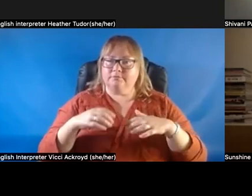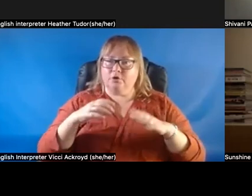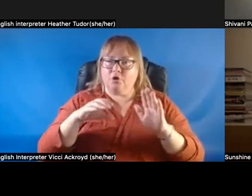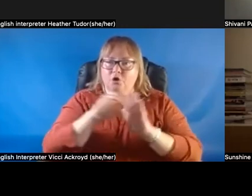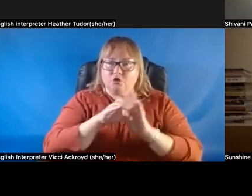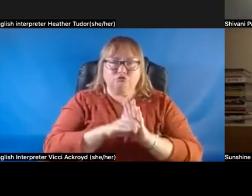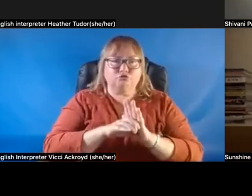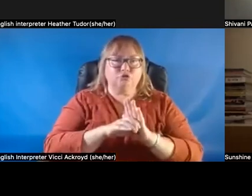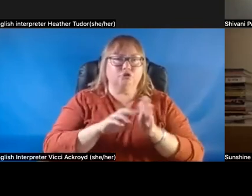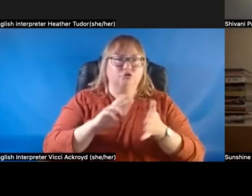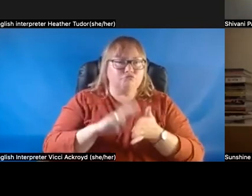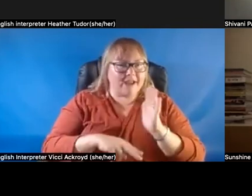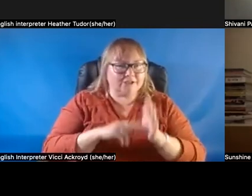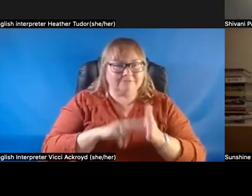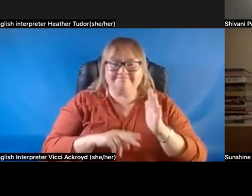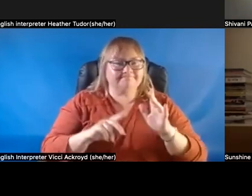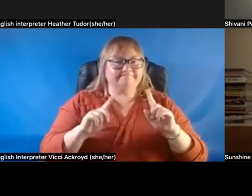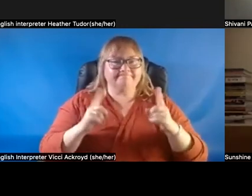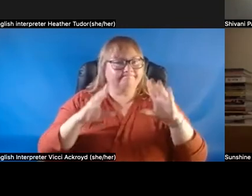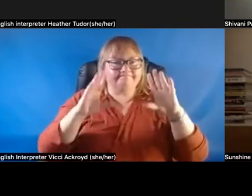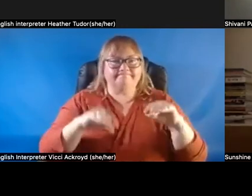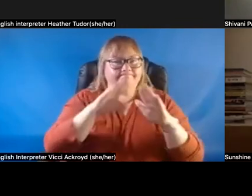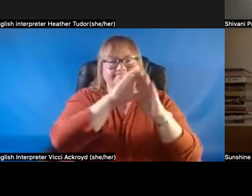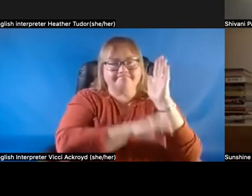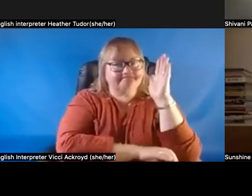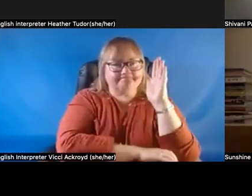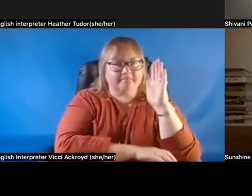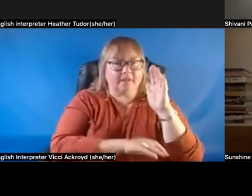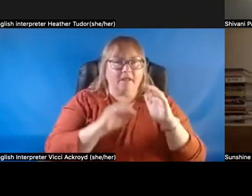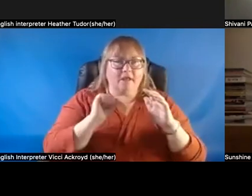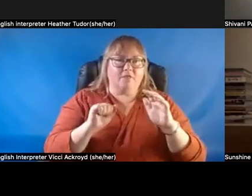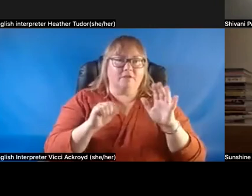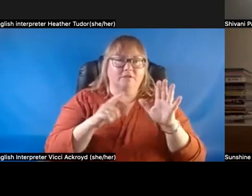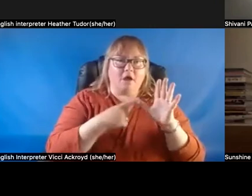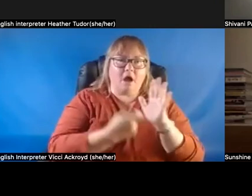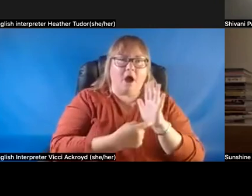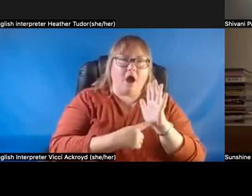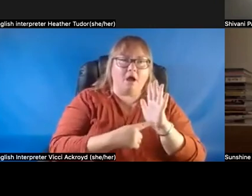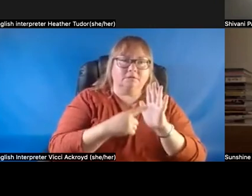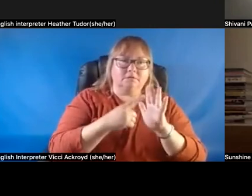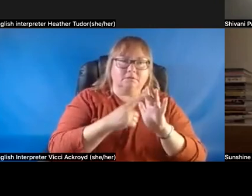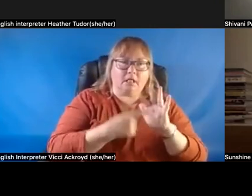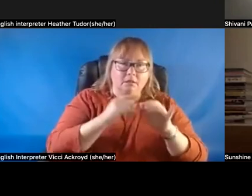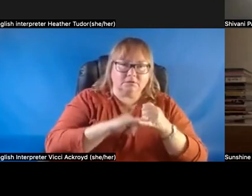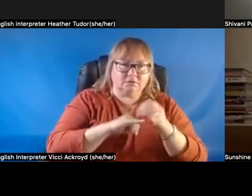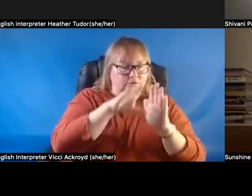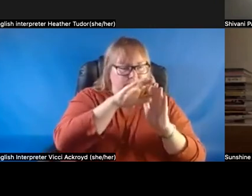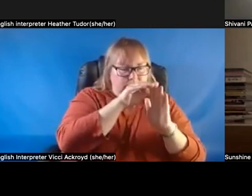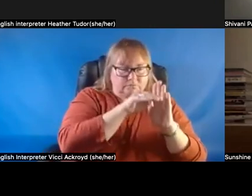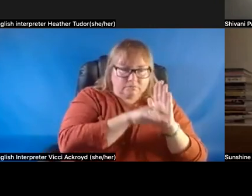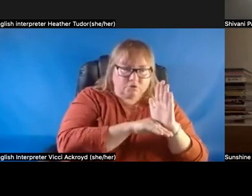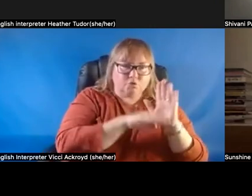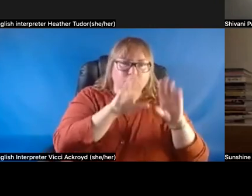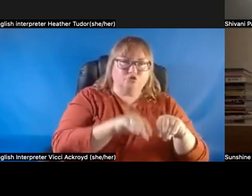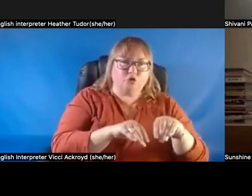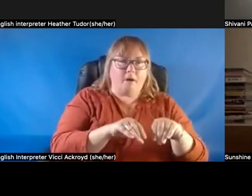caste system totally. Indian constitution do have articles to abolish untouchability. And